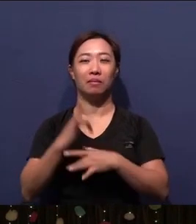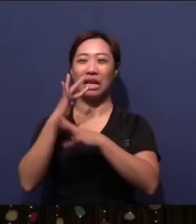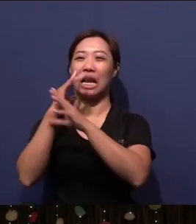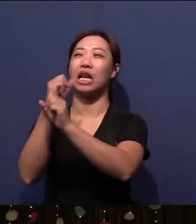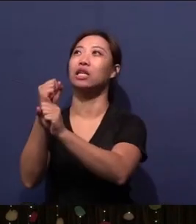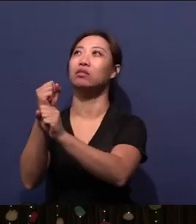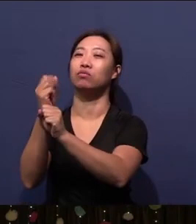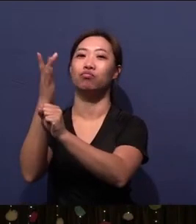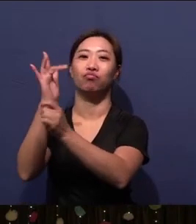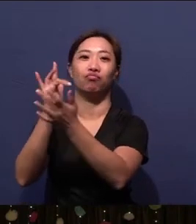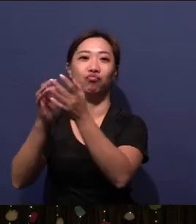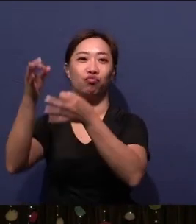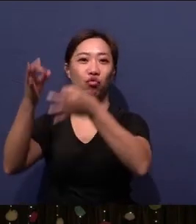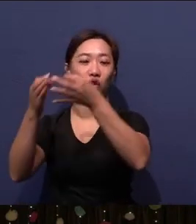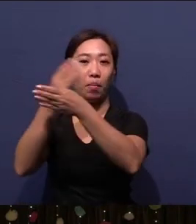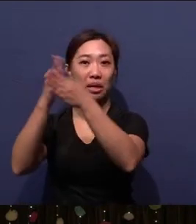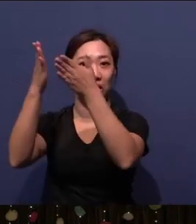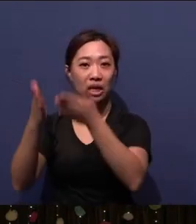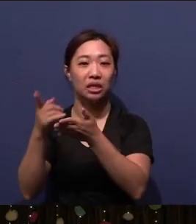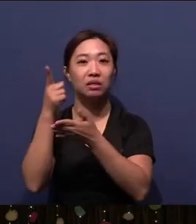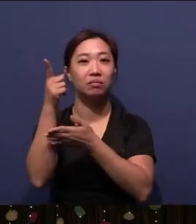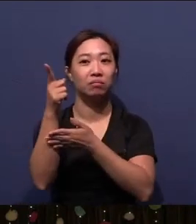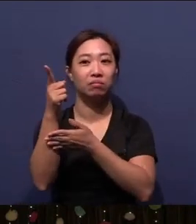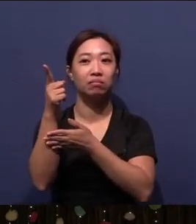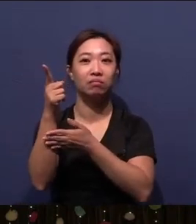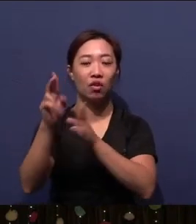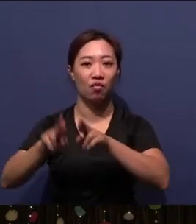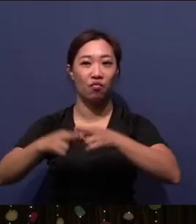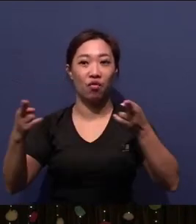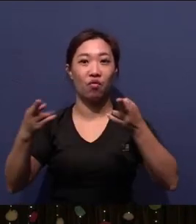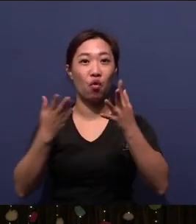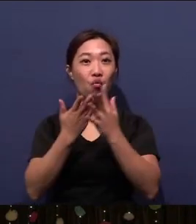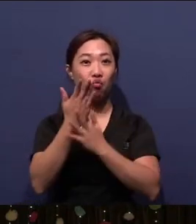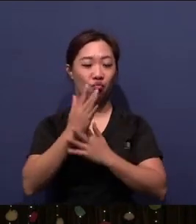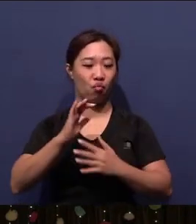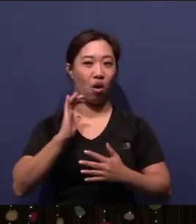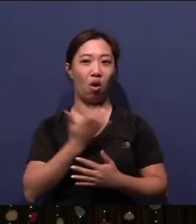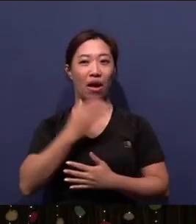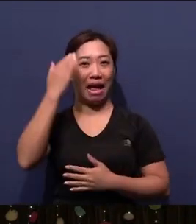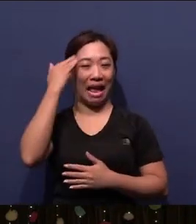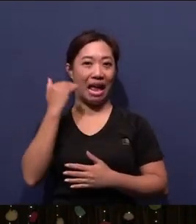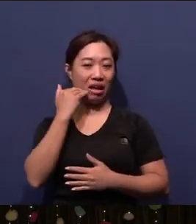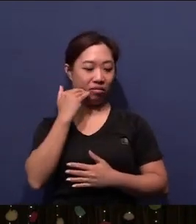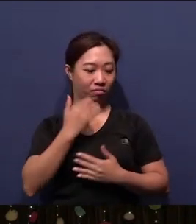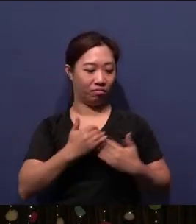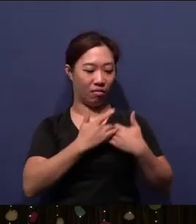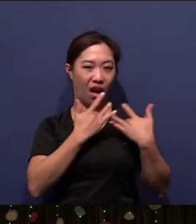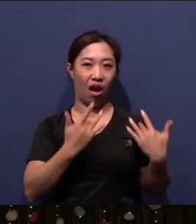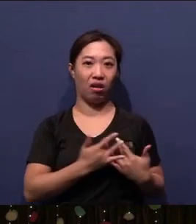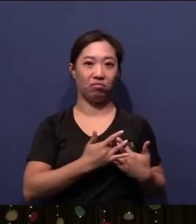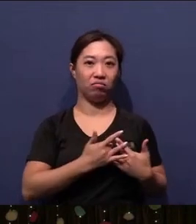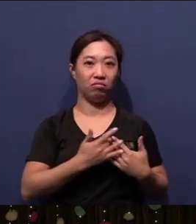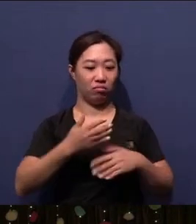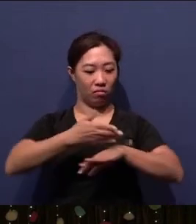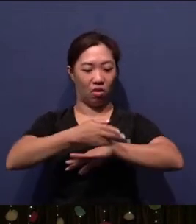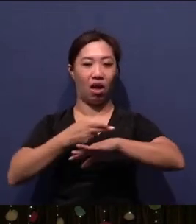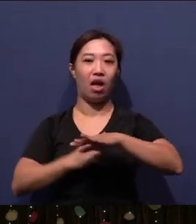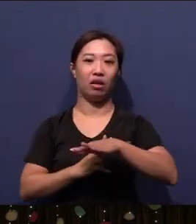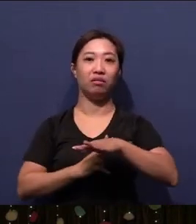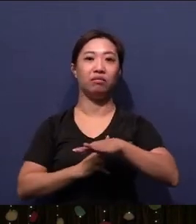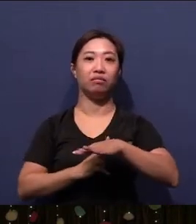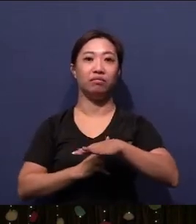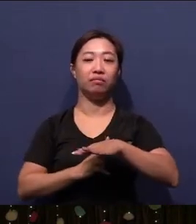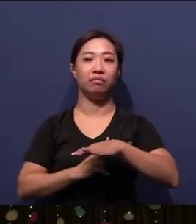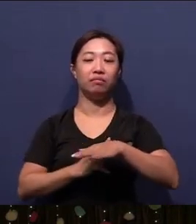Allegiance to the judging Messiah is revealed in our heart, in our heads, in our hearts, and through